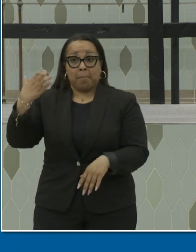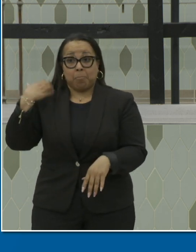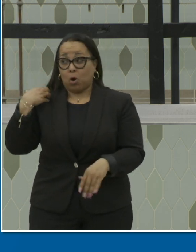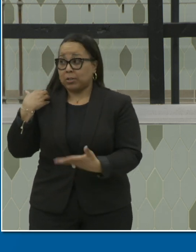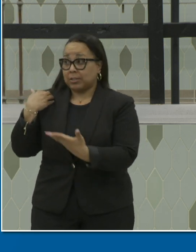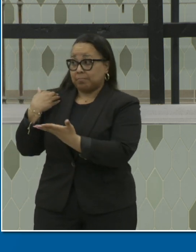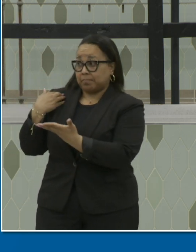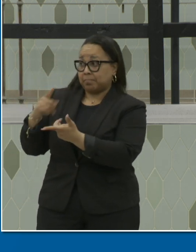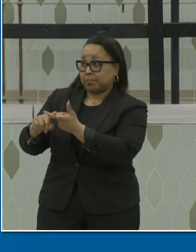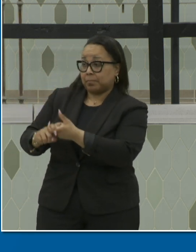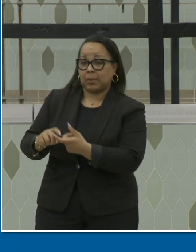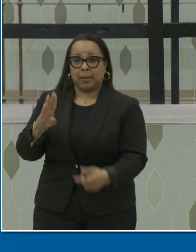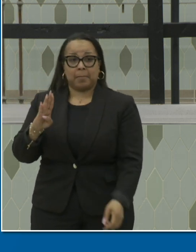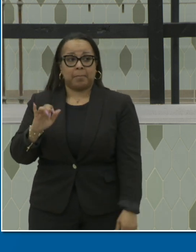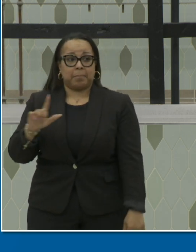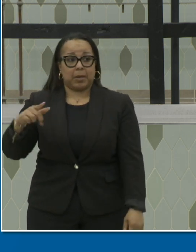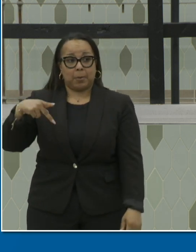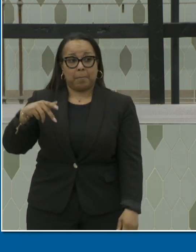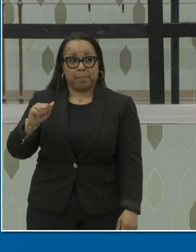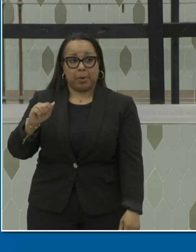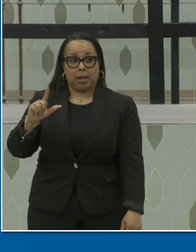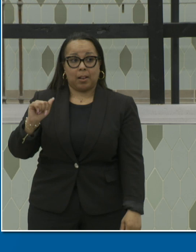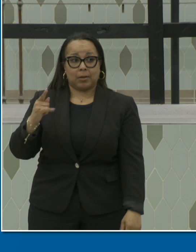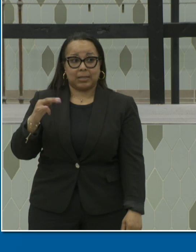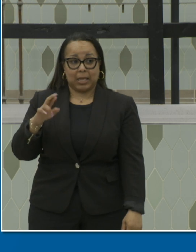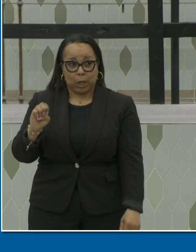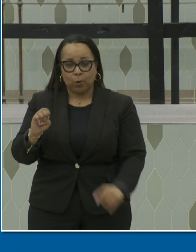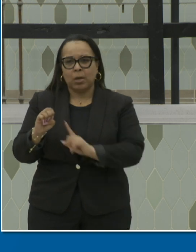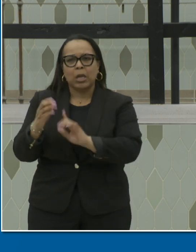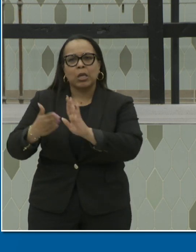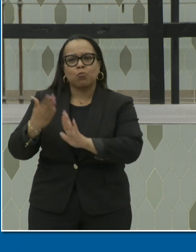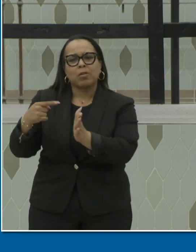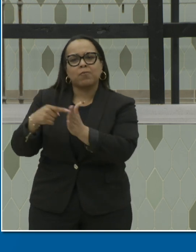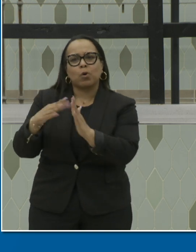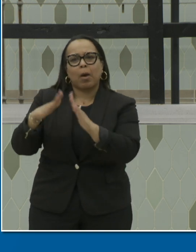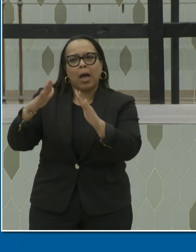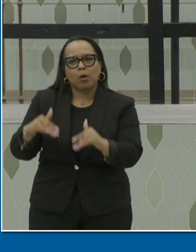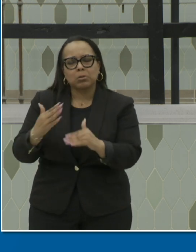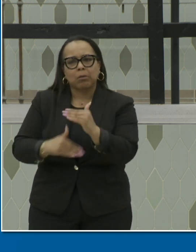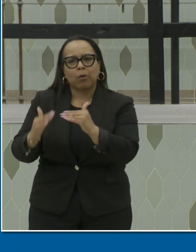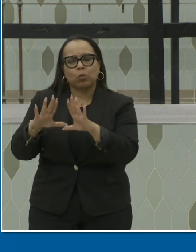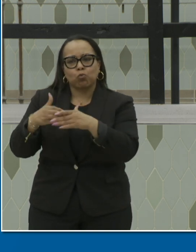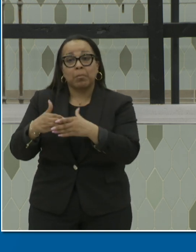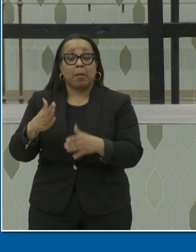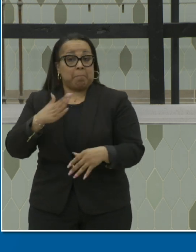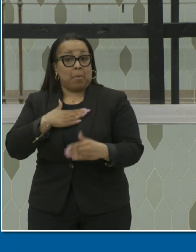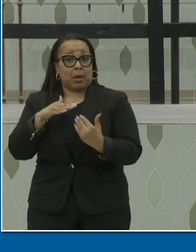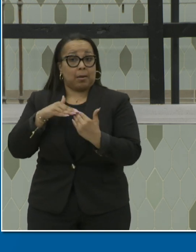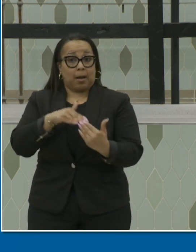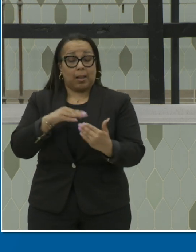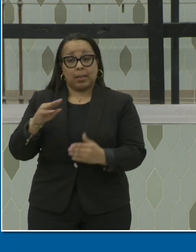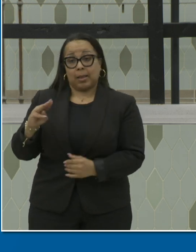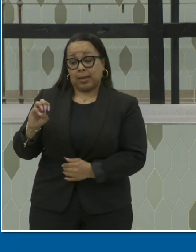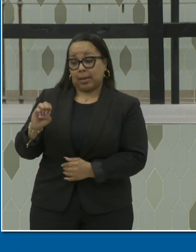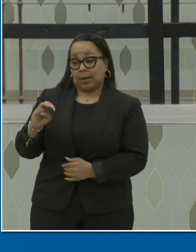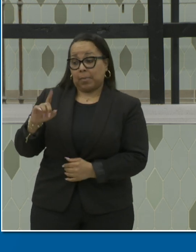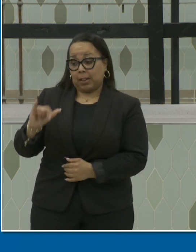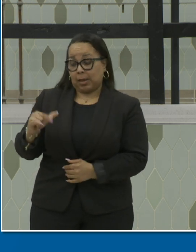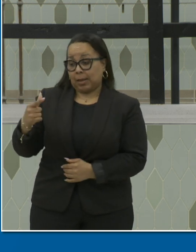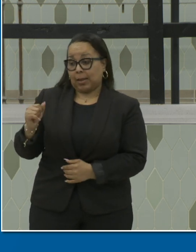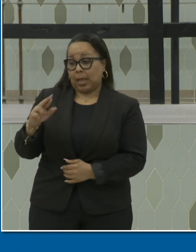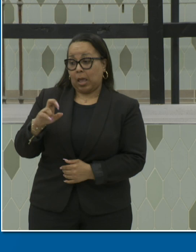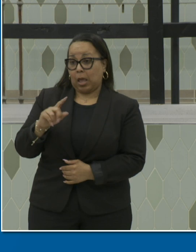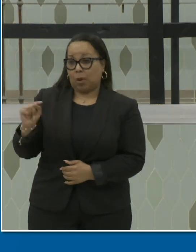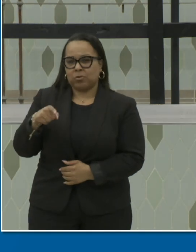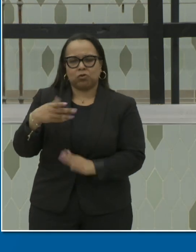a great friend, Bill Pelletier, who runs all of JP Morgan Chase's Affordable Housing Equity Group, as well as my colleague, Emily Garrett, who led a